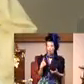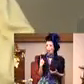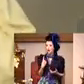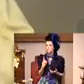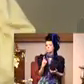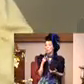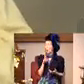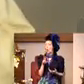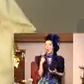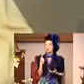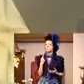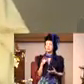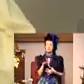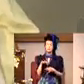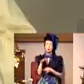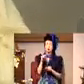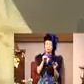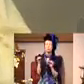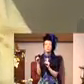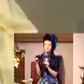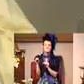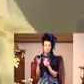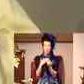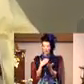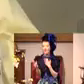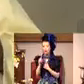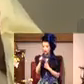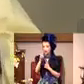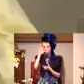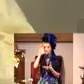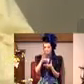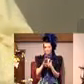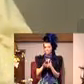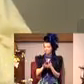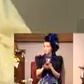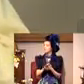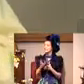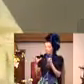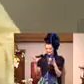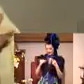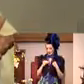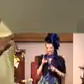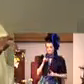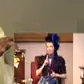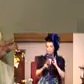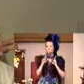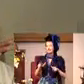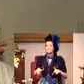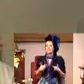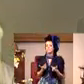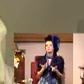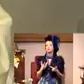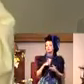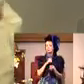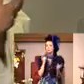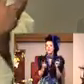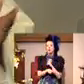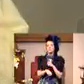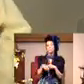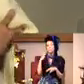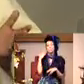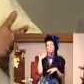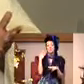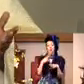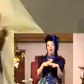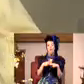whatever you may be, what you have to acknowledge, people's lives have been changed. Mm-hmm. We may call it cancer one moment, but we do know that